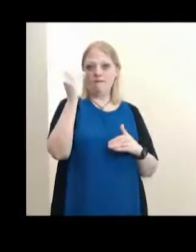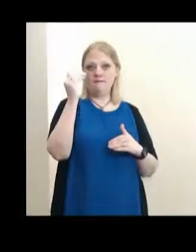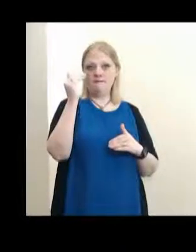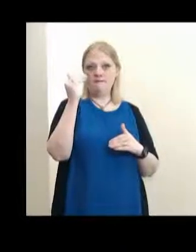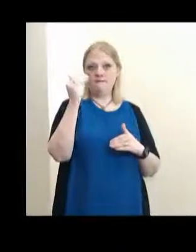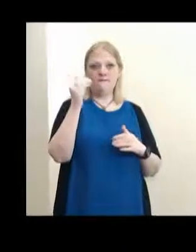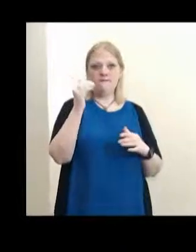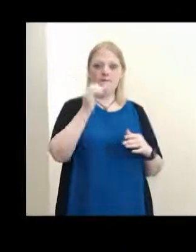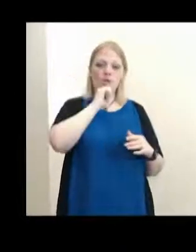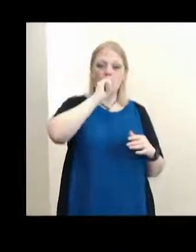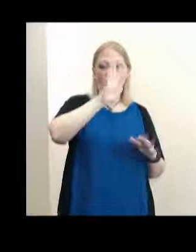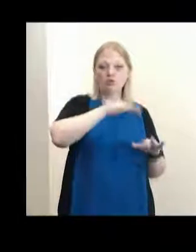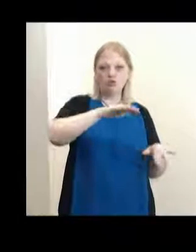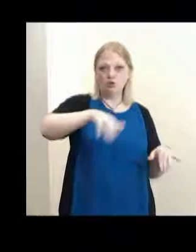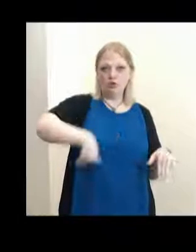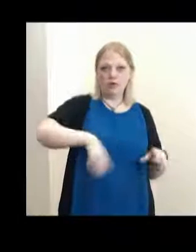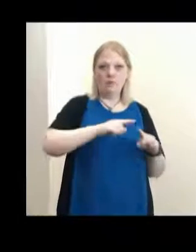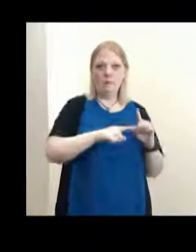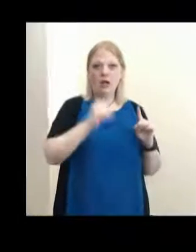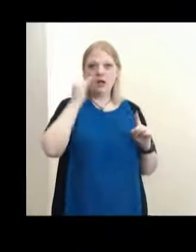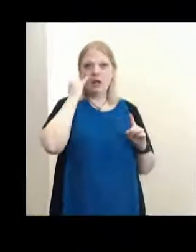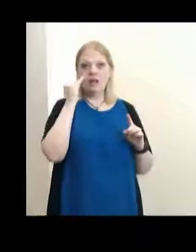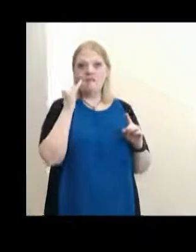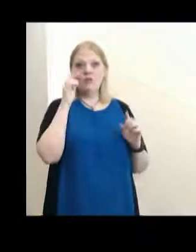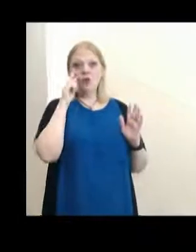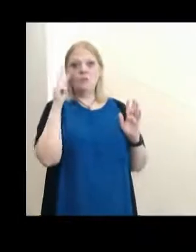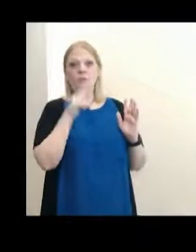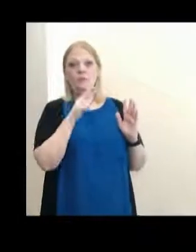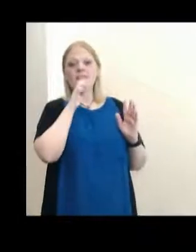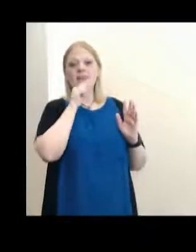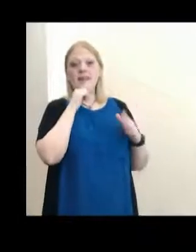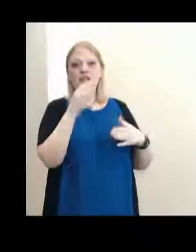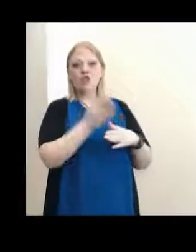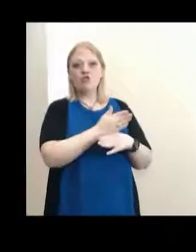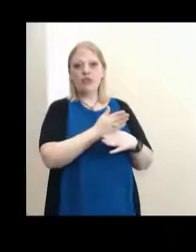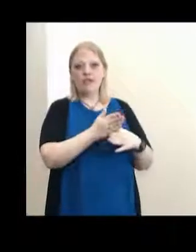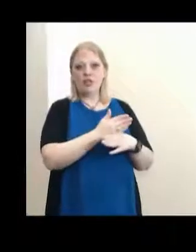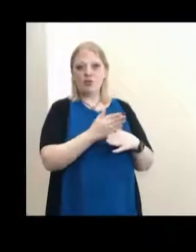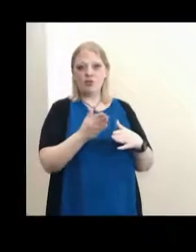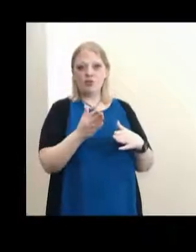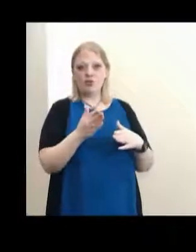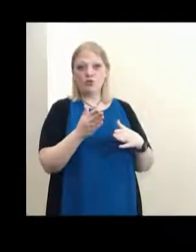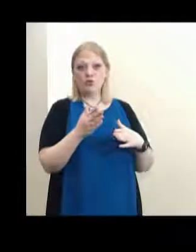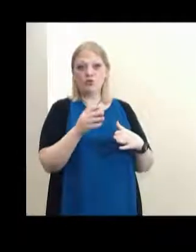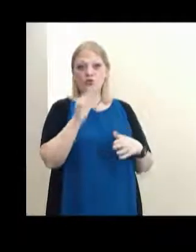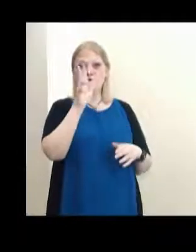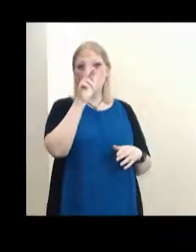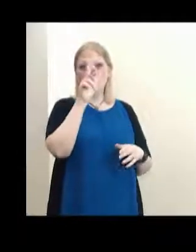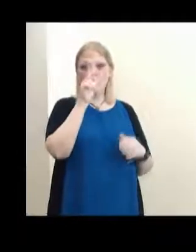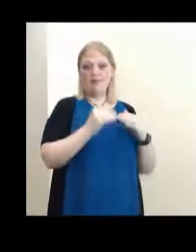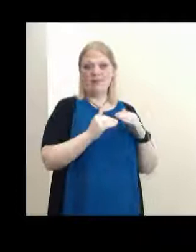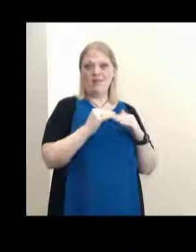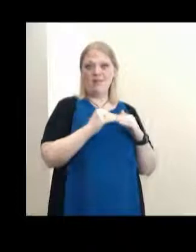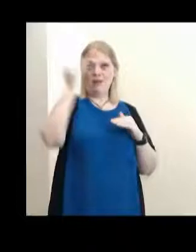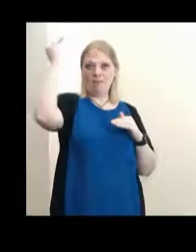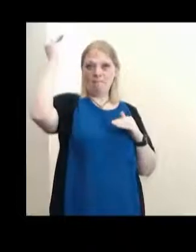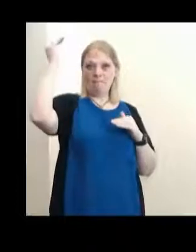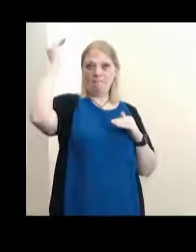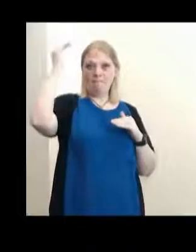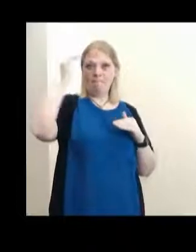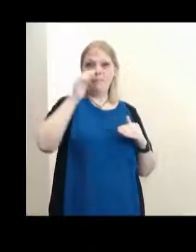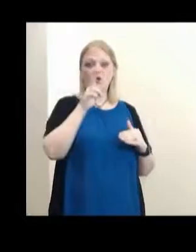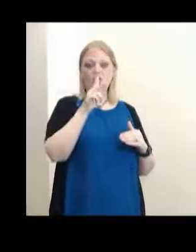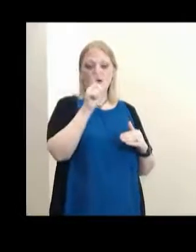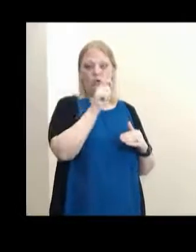yet, if you look at the age range of 23 and above, 23